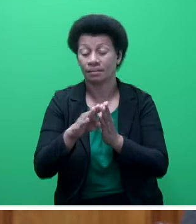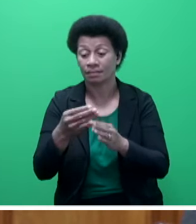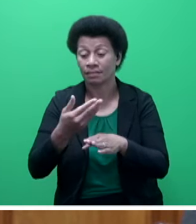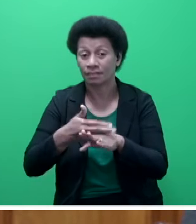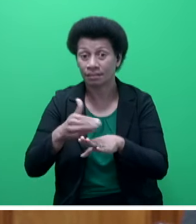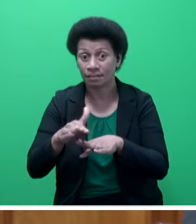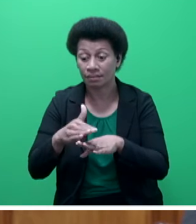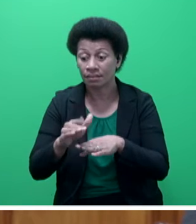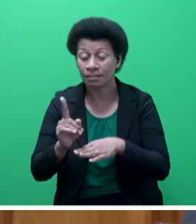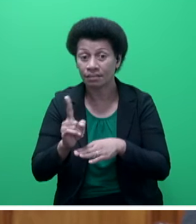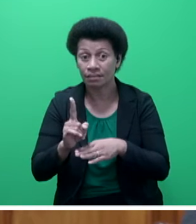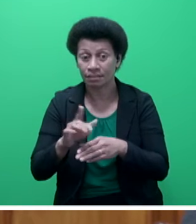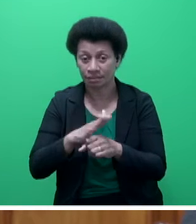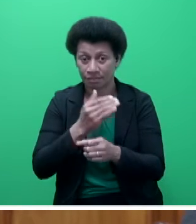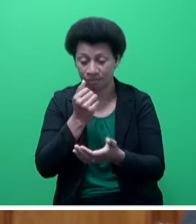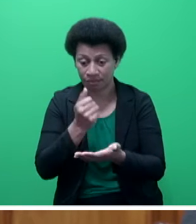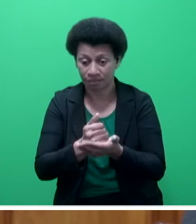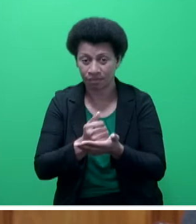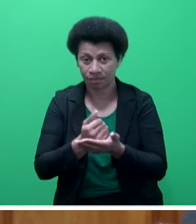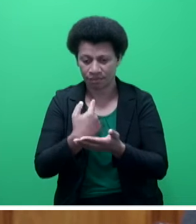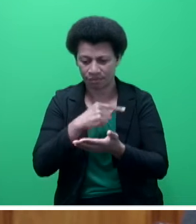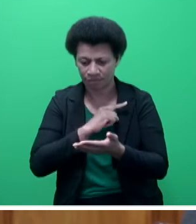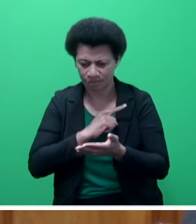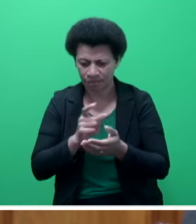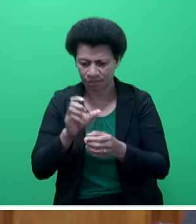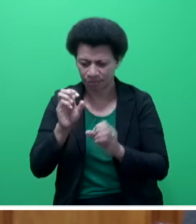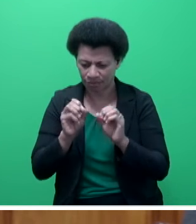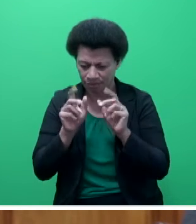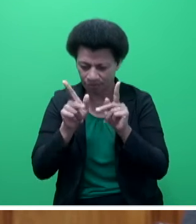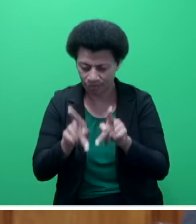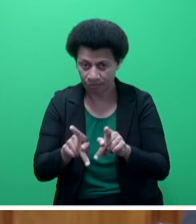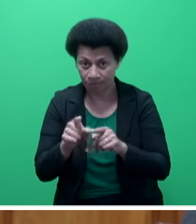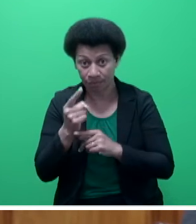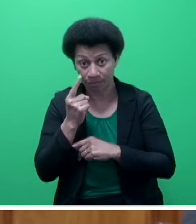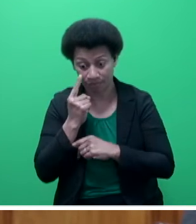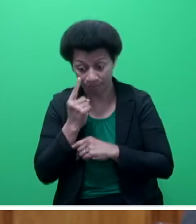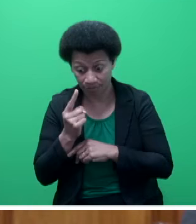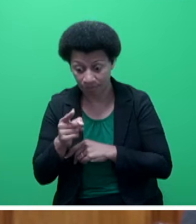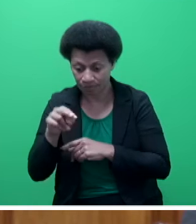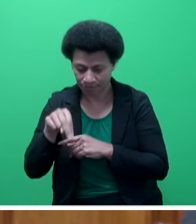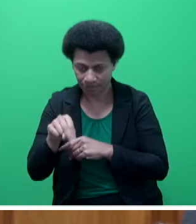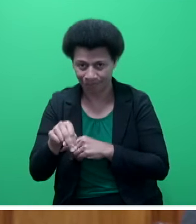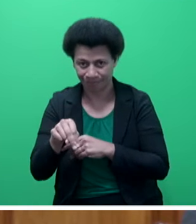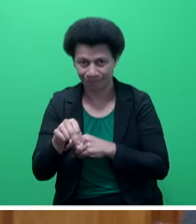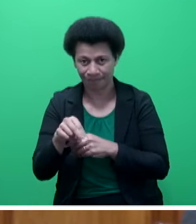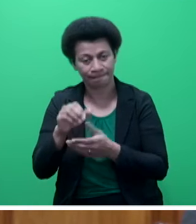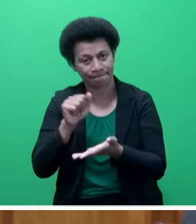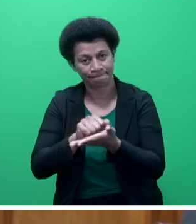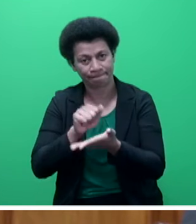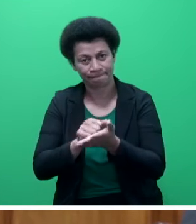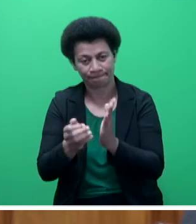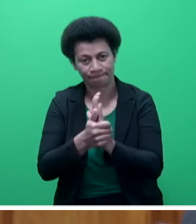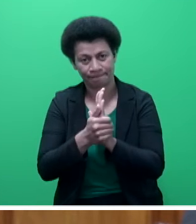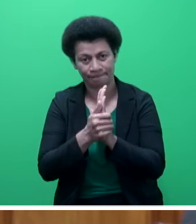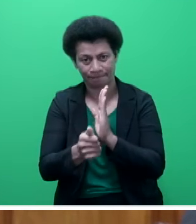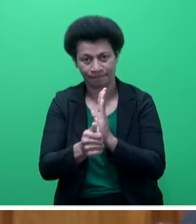in order to ensure that we are able to actually capitalise on the opportunities, we'll need those appropriate skills. In this regard, it's critical that these industries